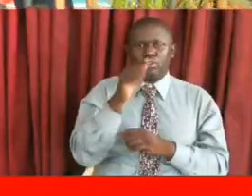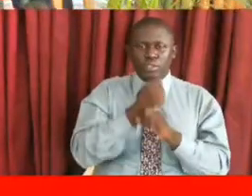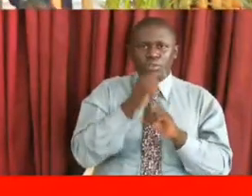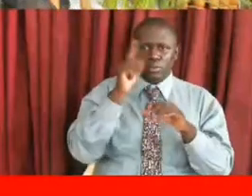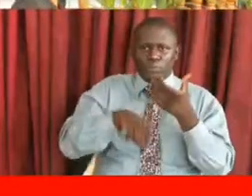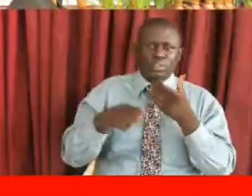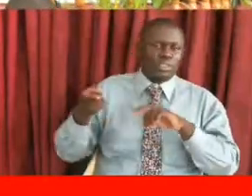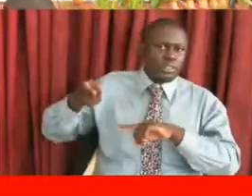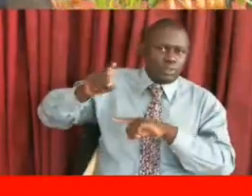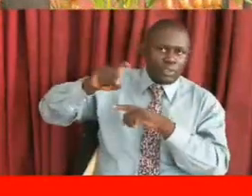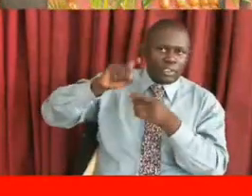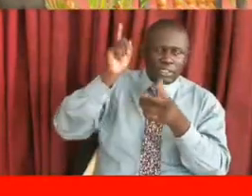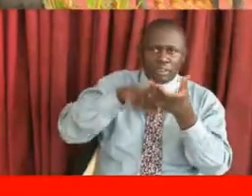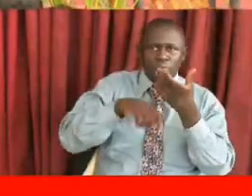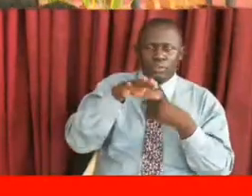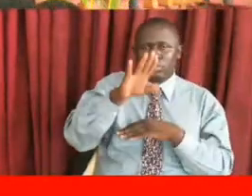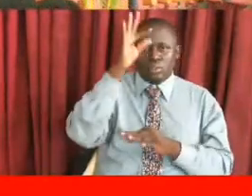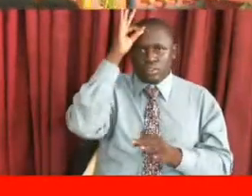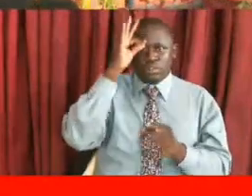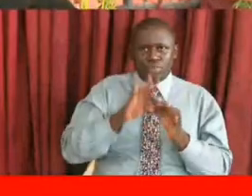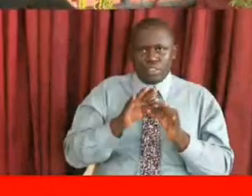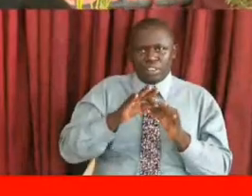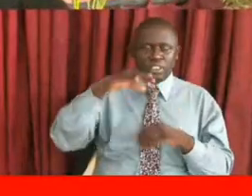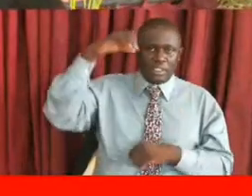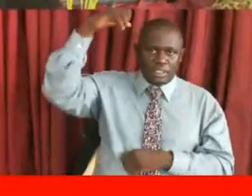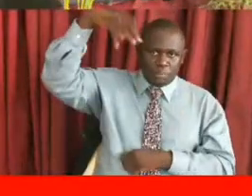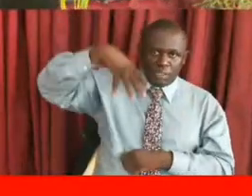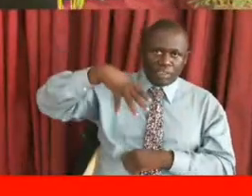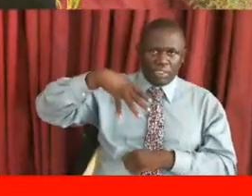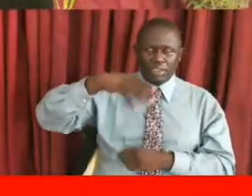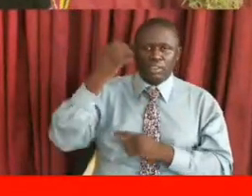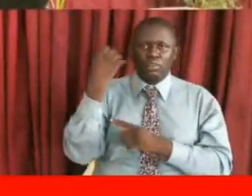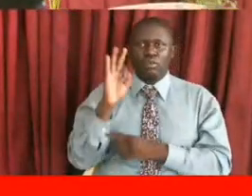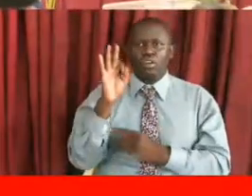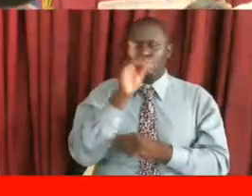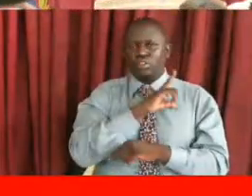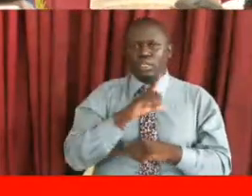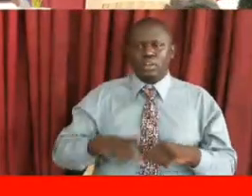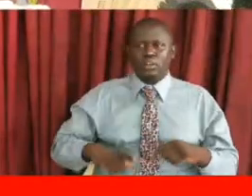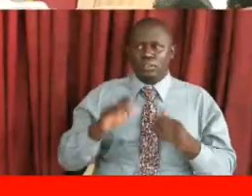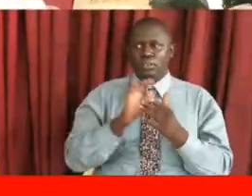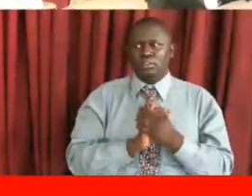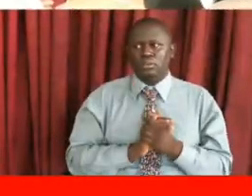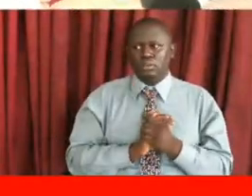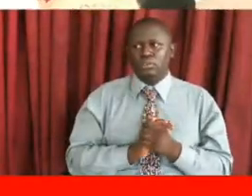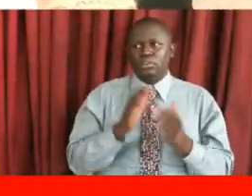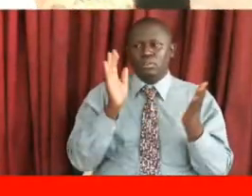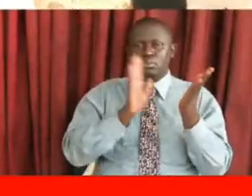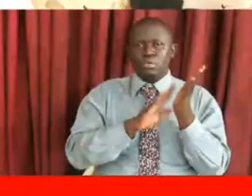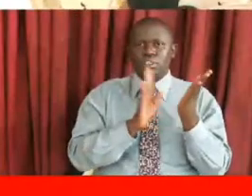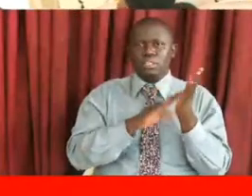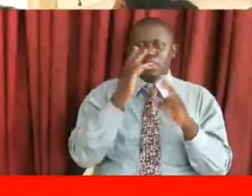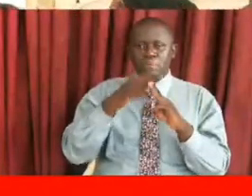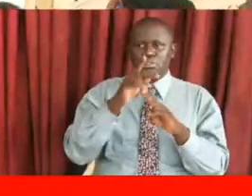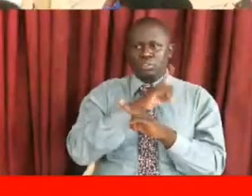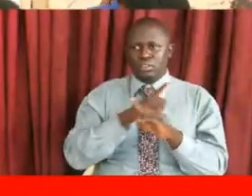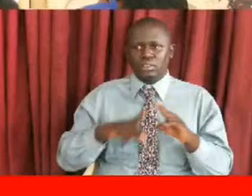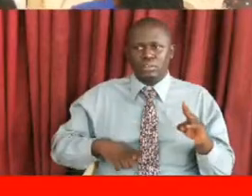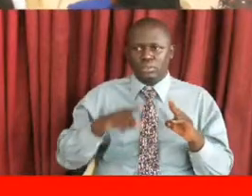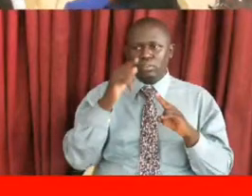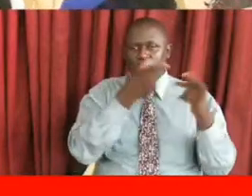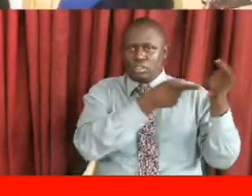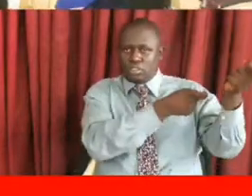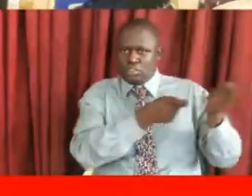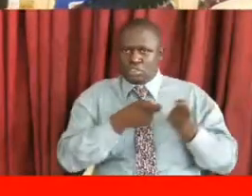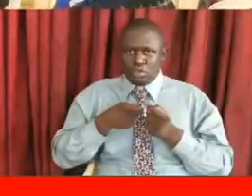your faith in the presence of the Lord praise the name of the Lord growing